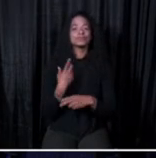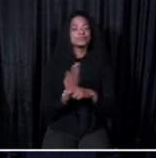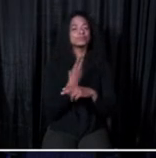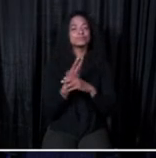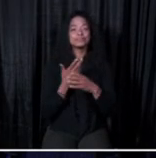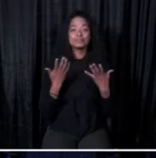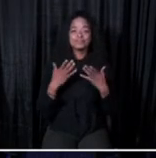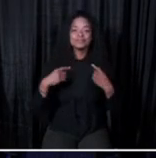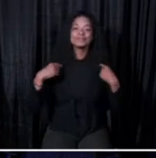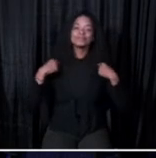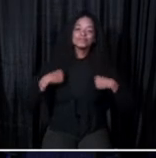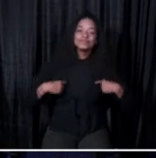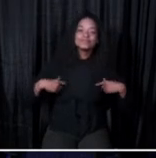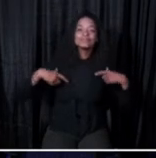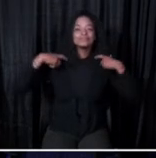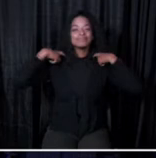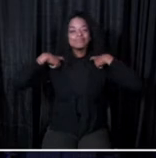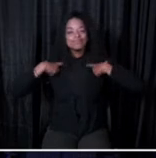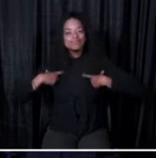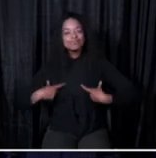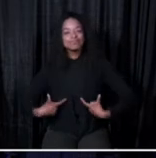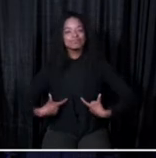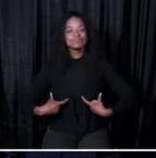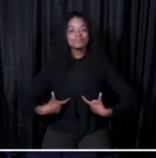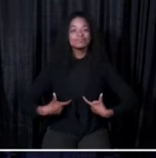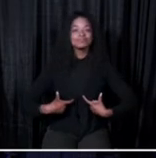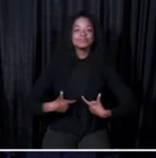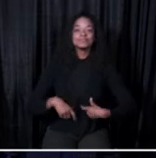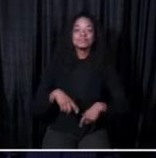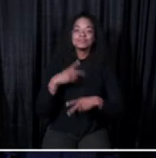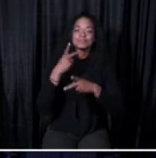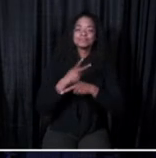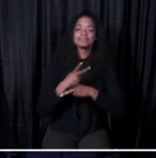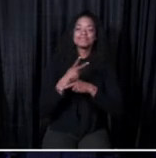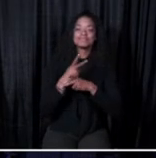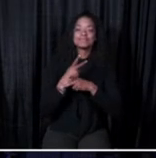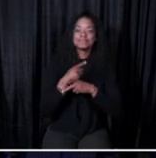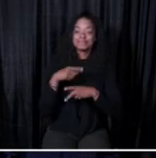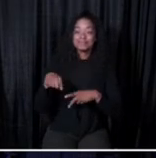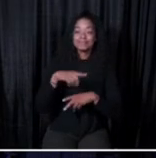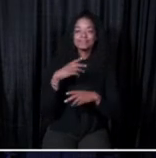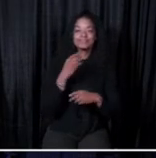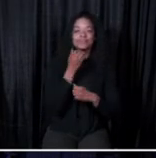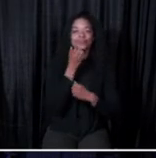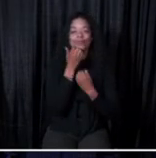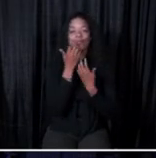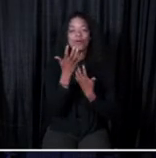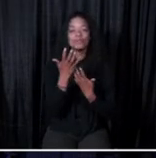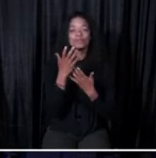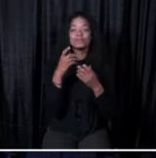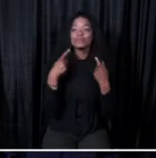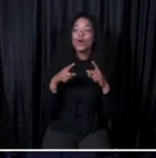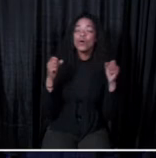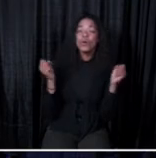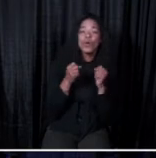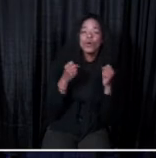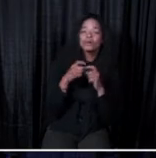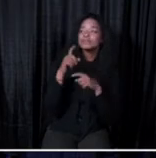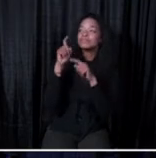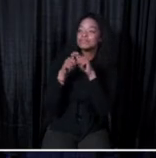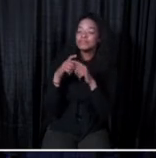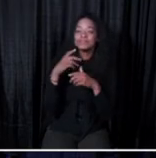that were meant to keep scholars warm in cold, damp stone buildings. We